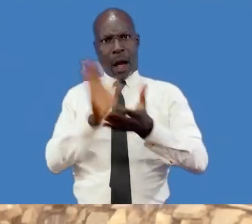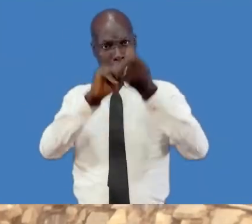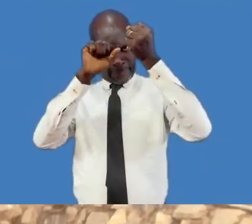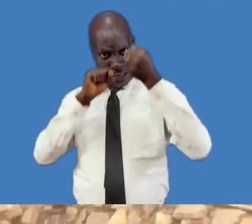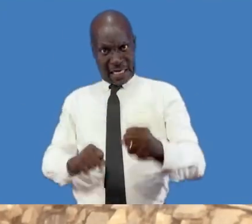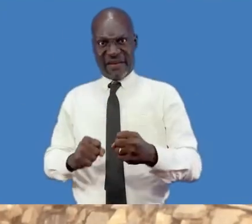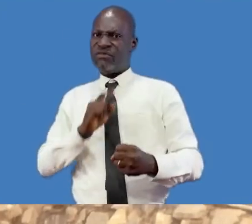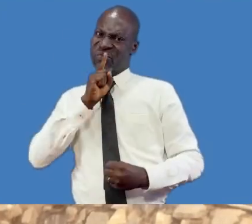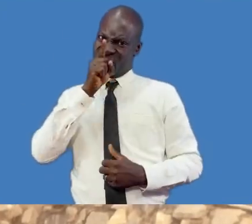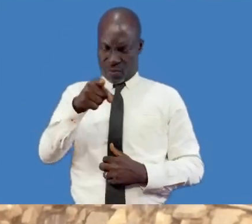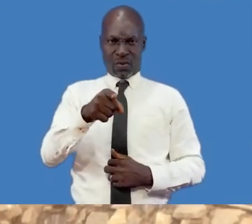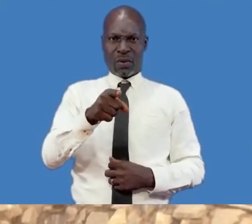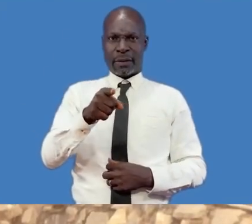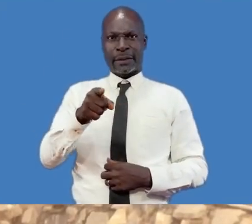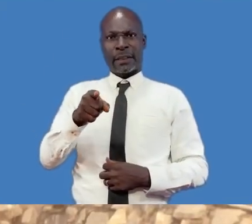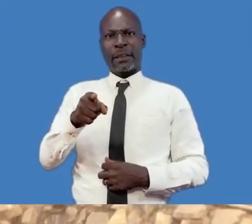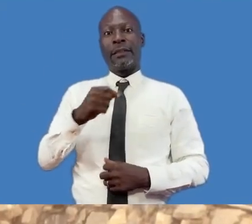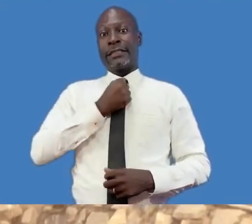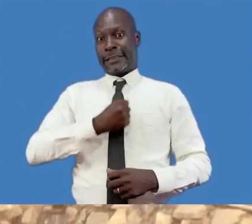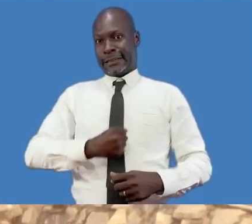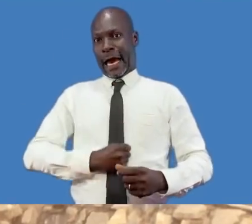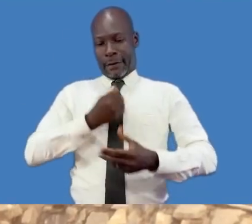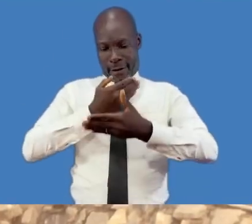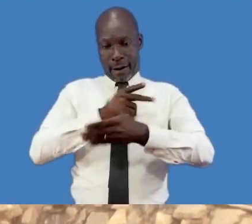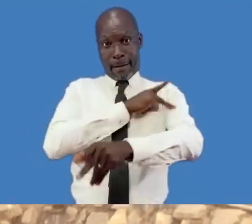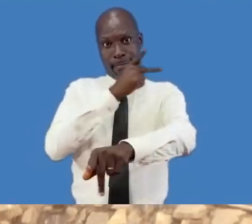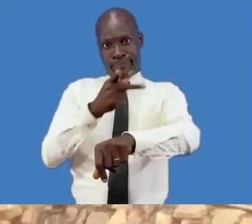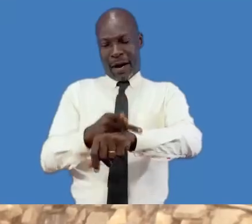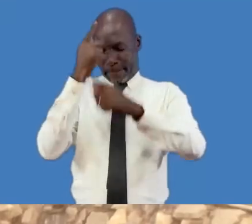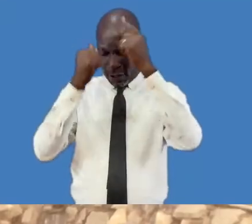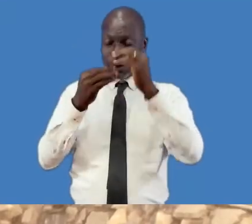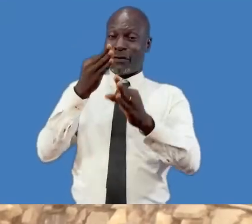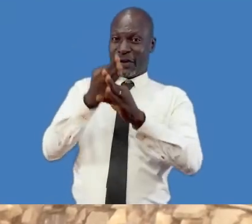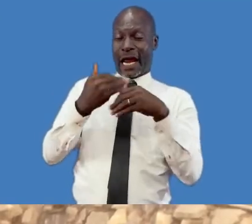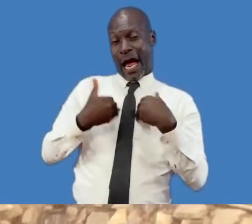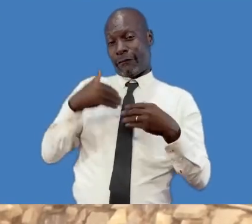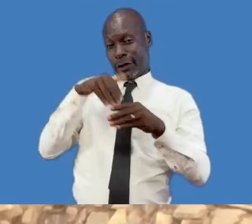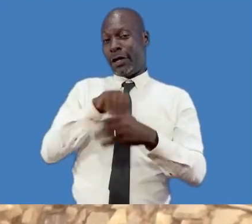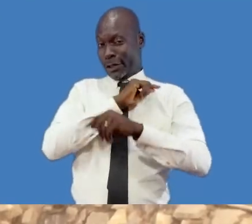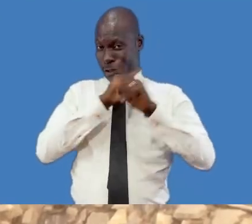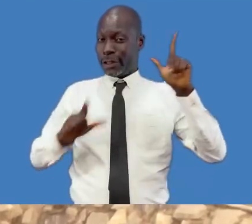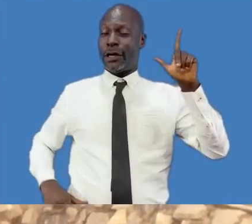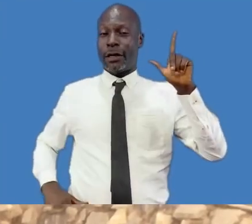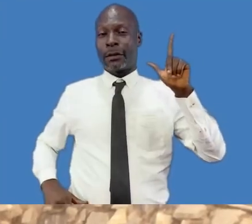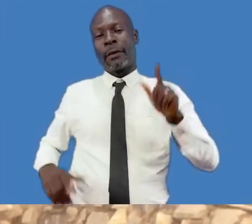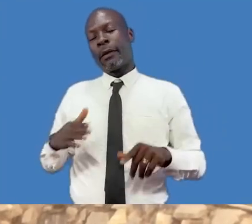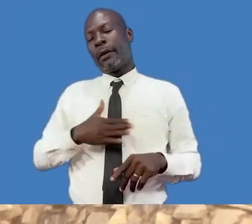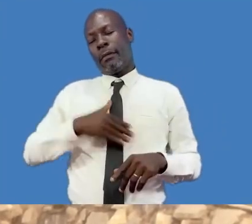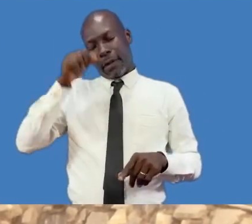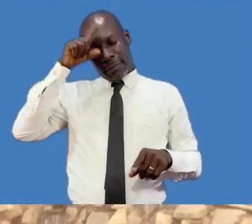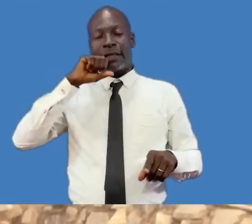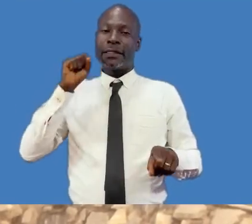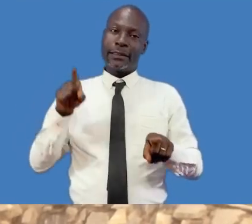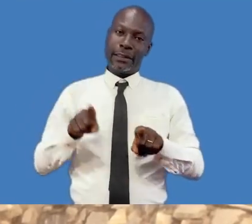no eye no kre ma me sara enyinsan ye ena mu gidie a wonyaaye ewo awurade mu nti oda papa wotia